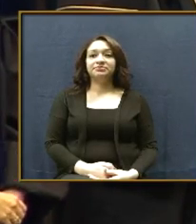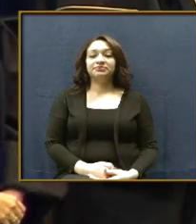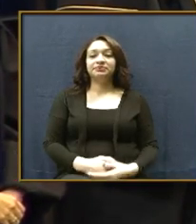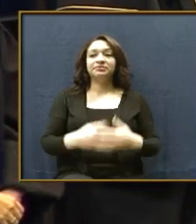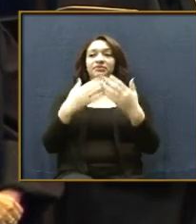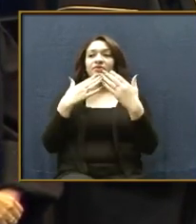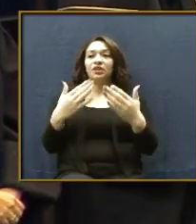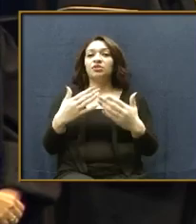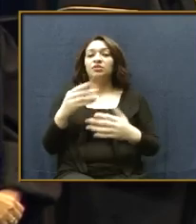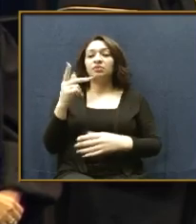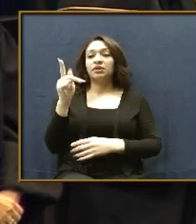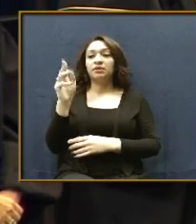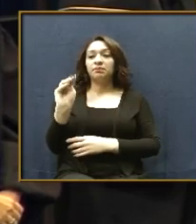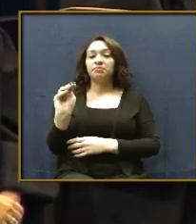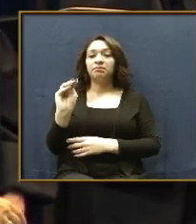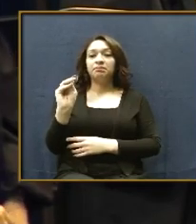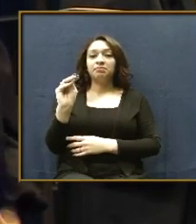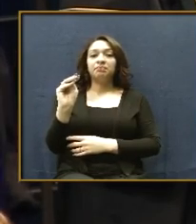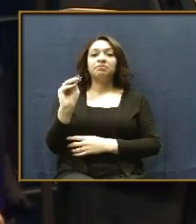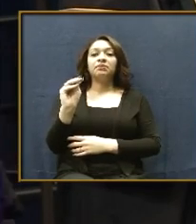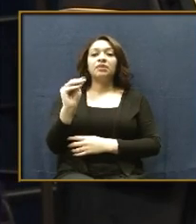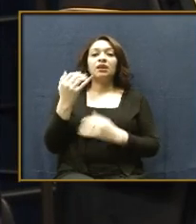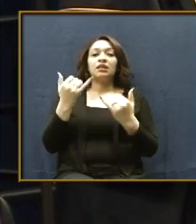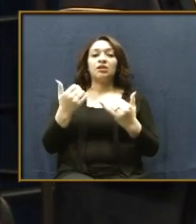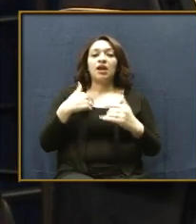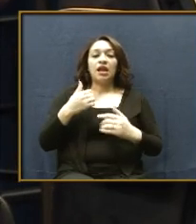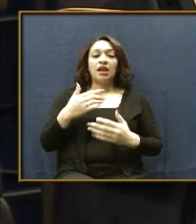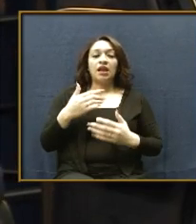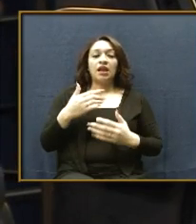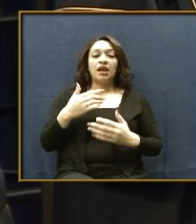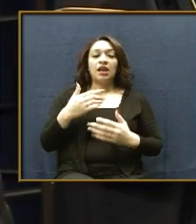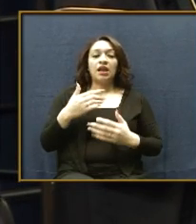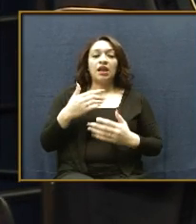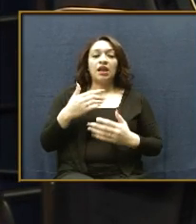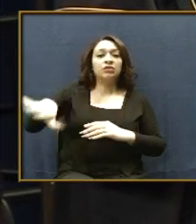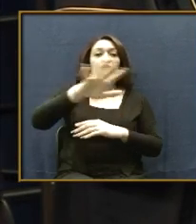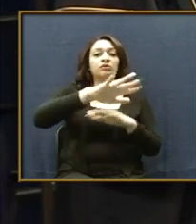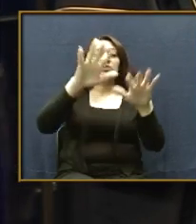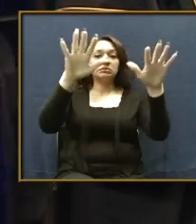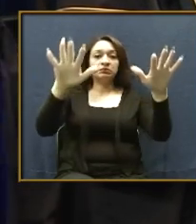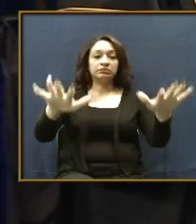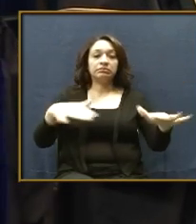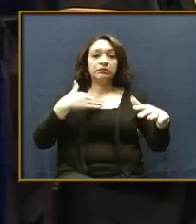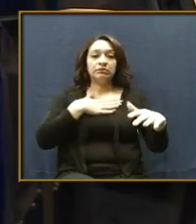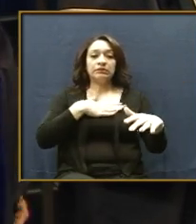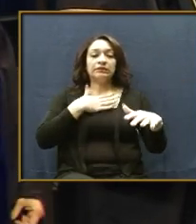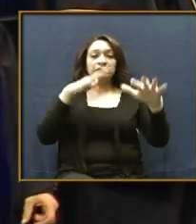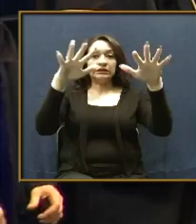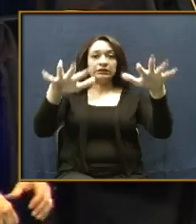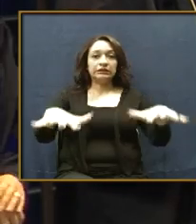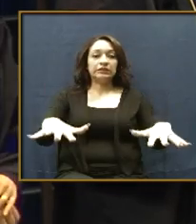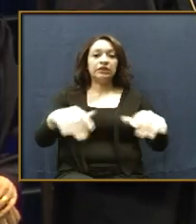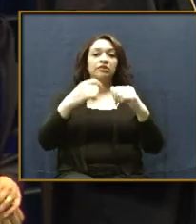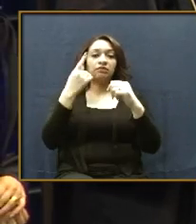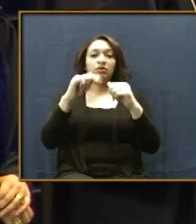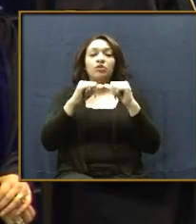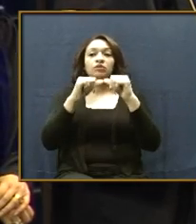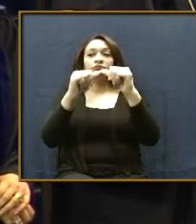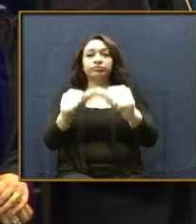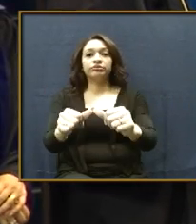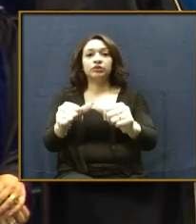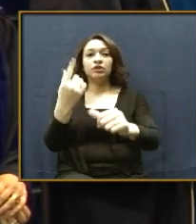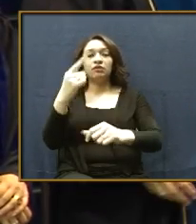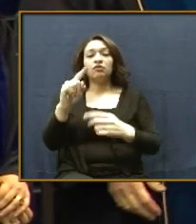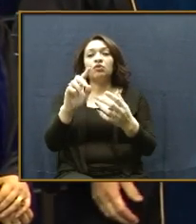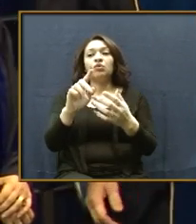Thank you, Kim. I'd now ask that members of the audience and remain seated for the recessional of the platform